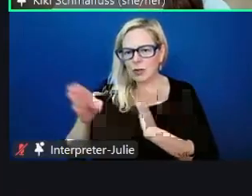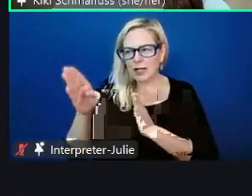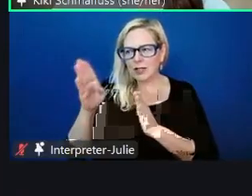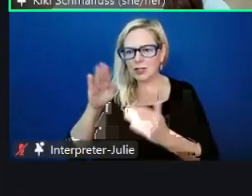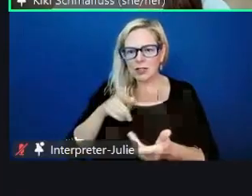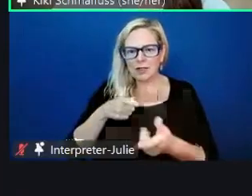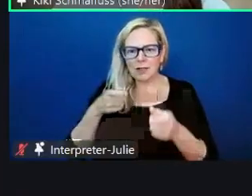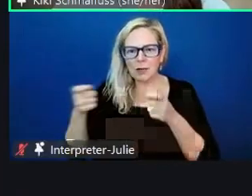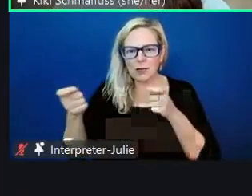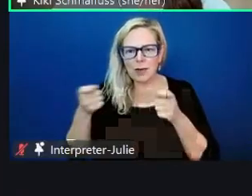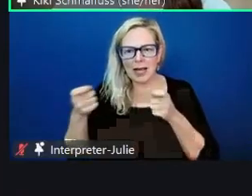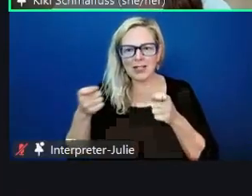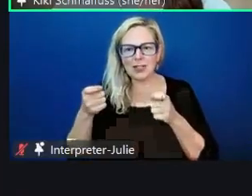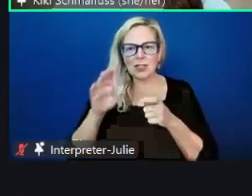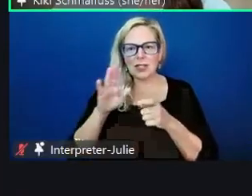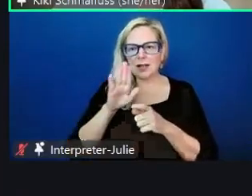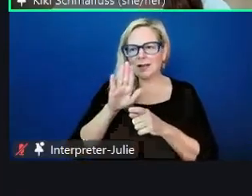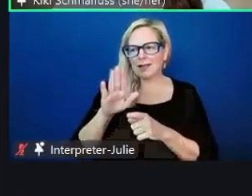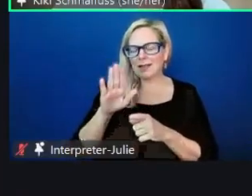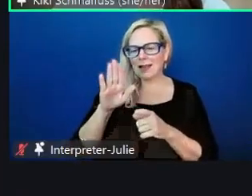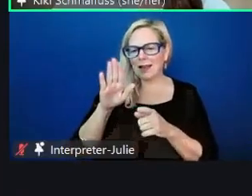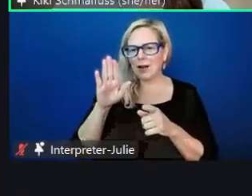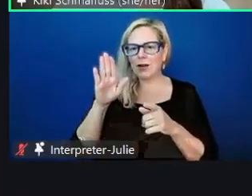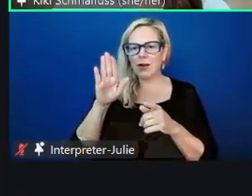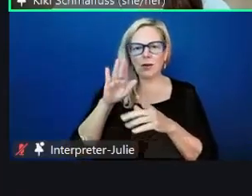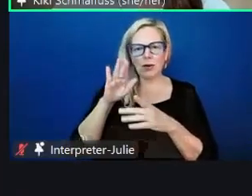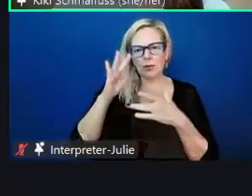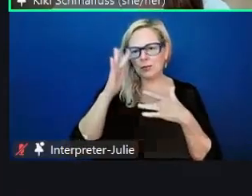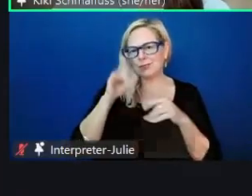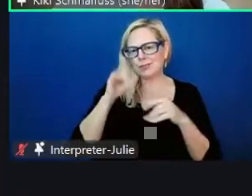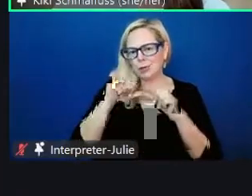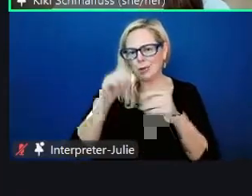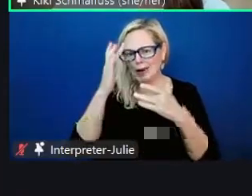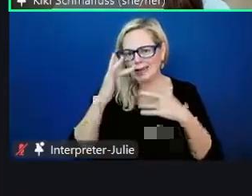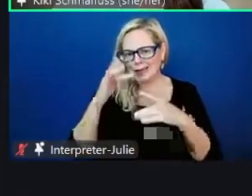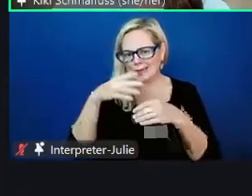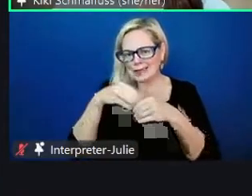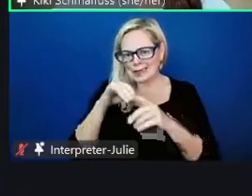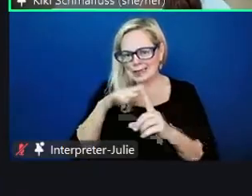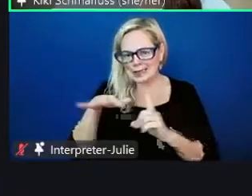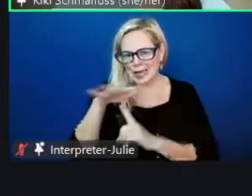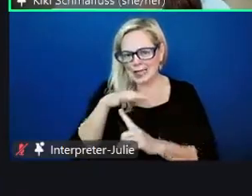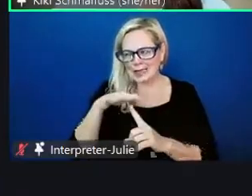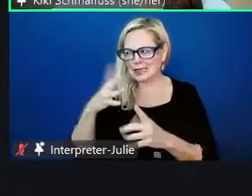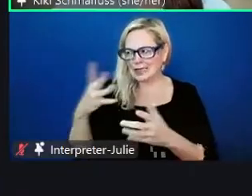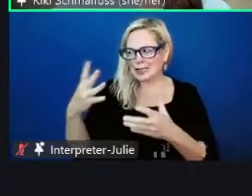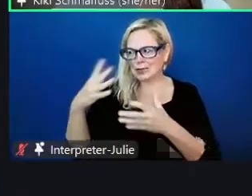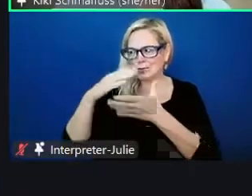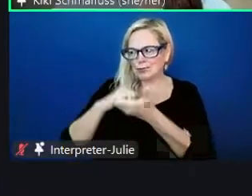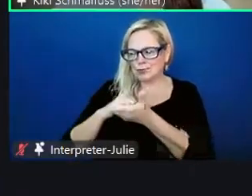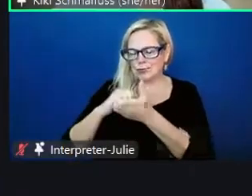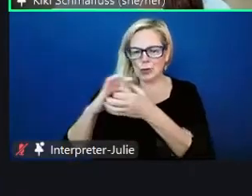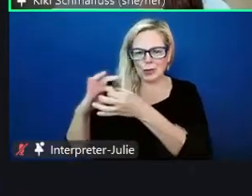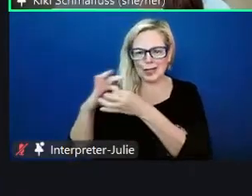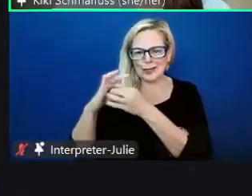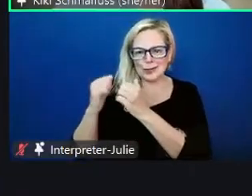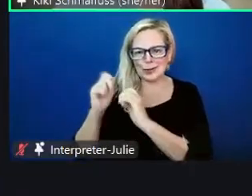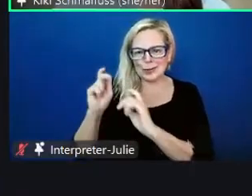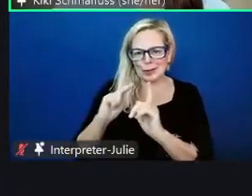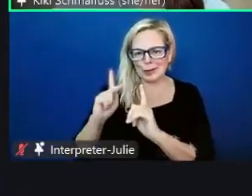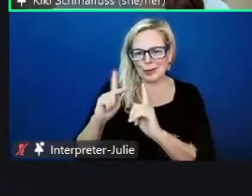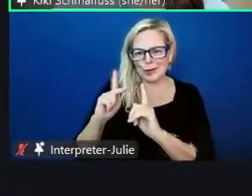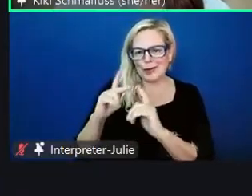different settings, to form a personal connection with someone they can relate to, and to build a network with peers who have had